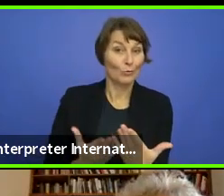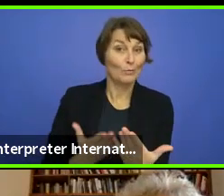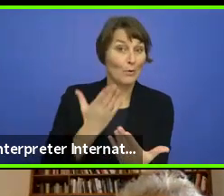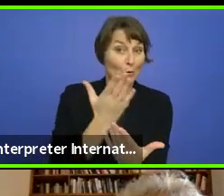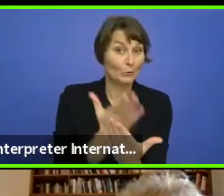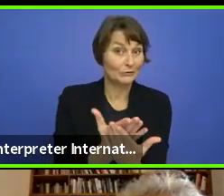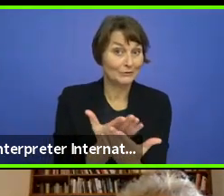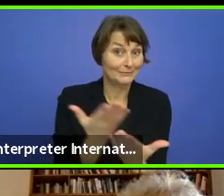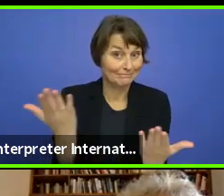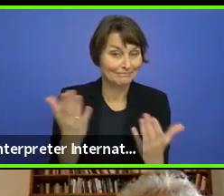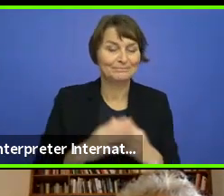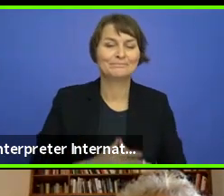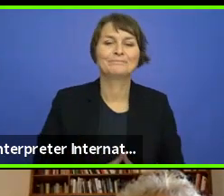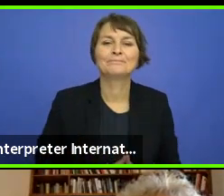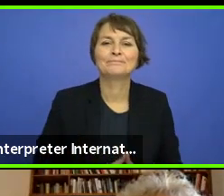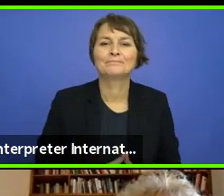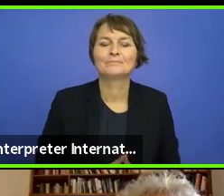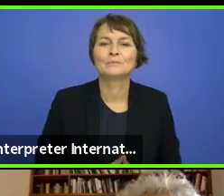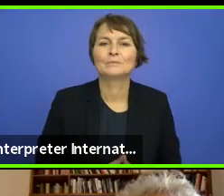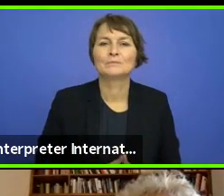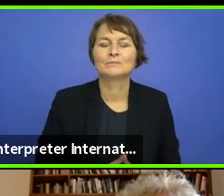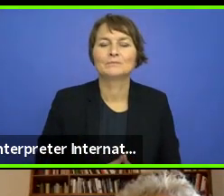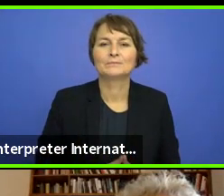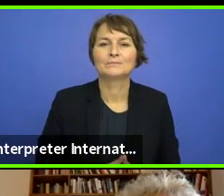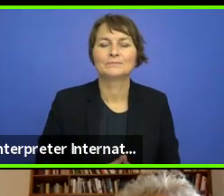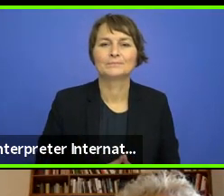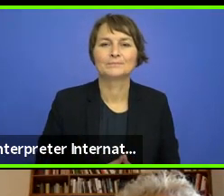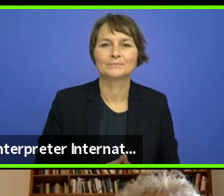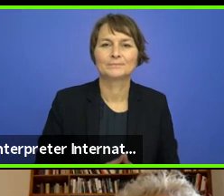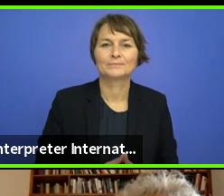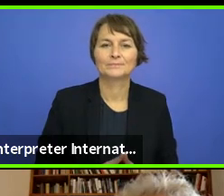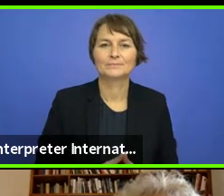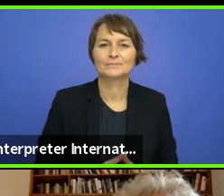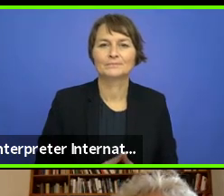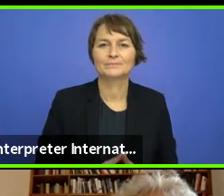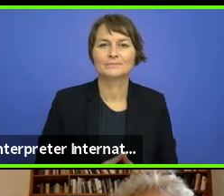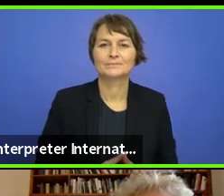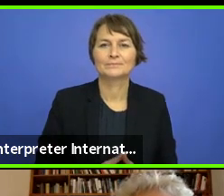up in the discussion. So there was